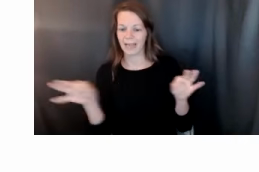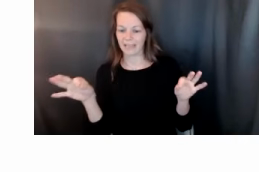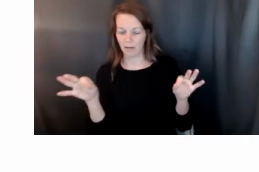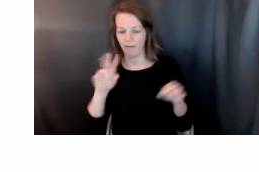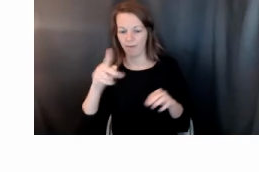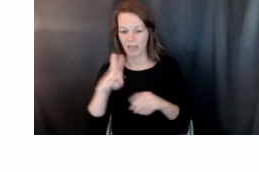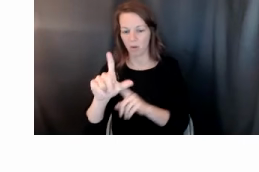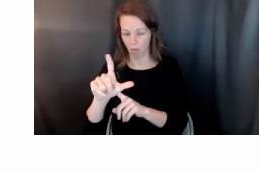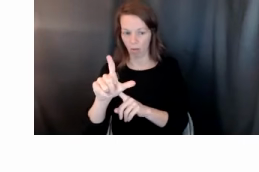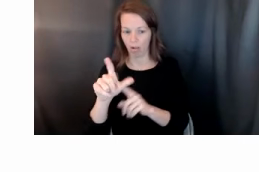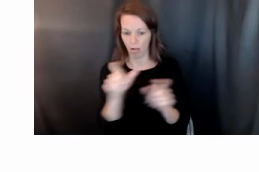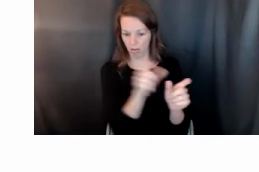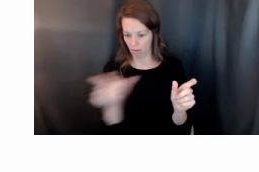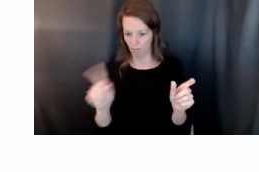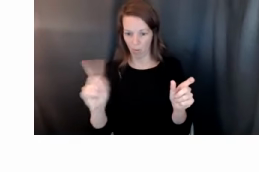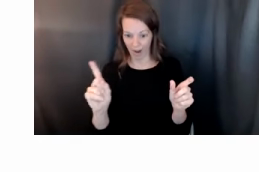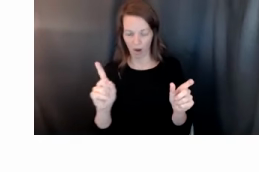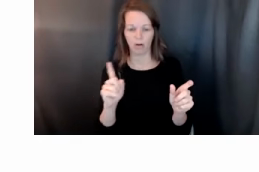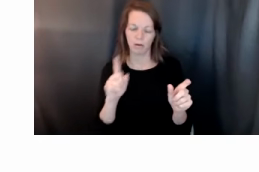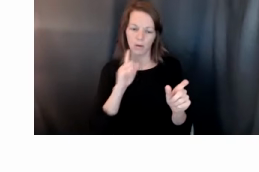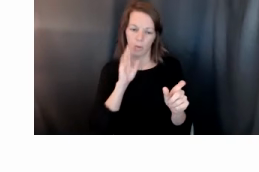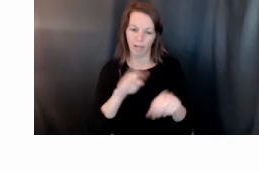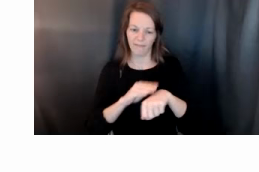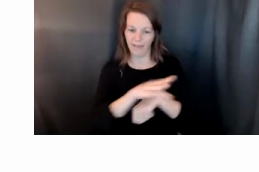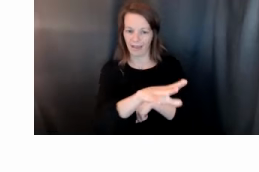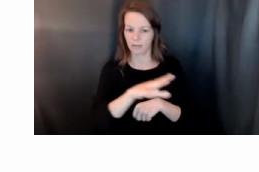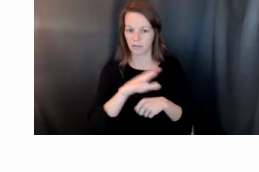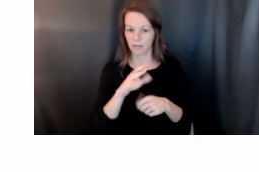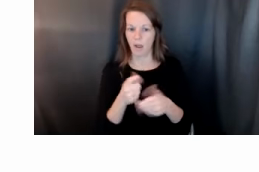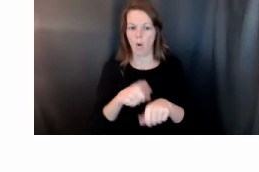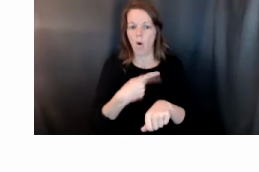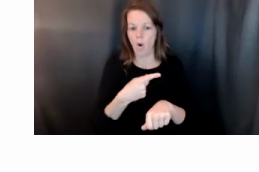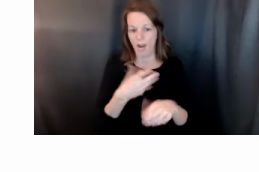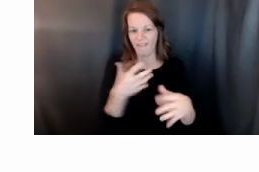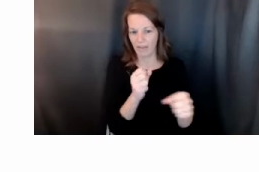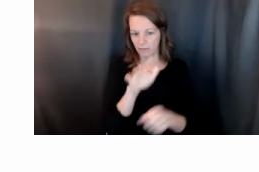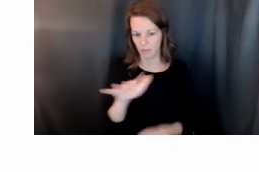position rather influences the length of repeated mentions of fingerspelled words.